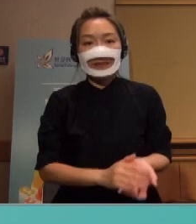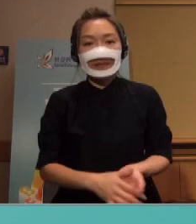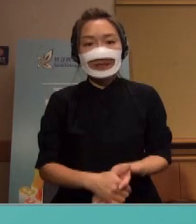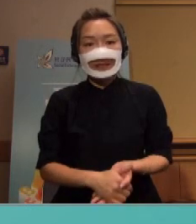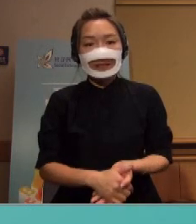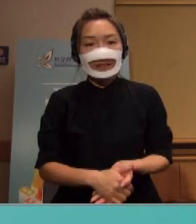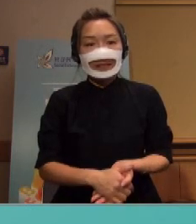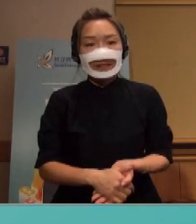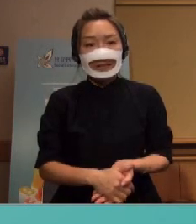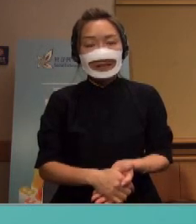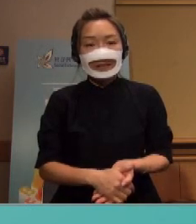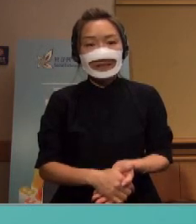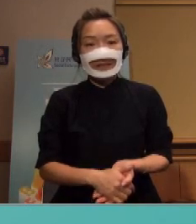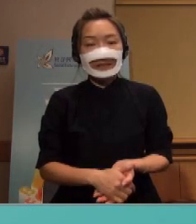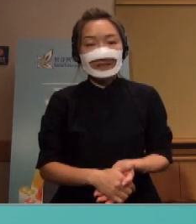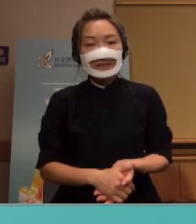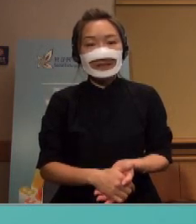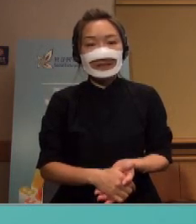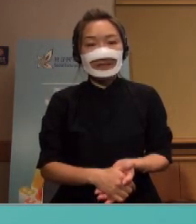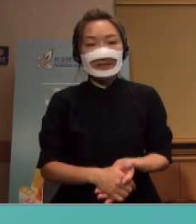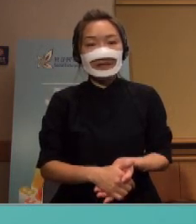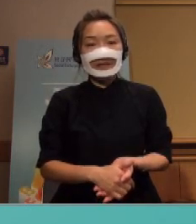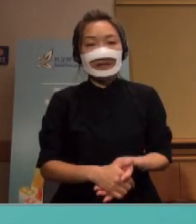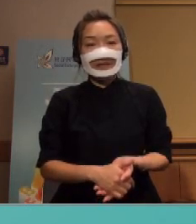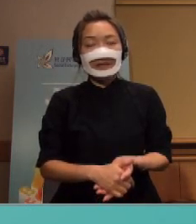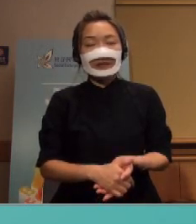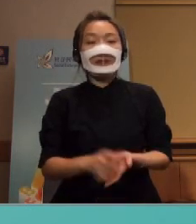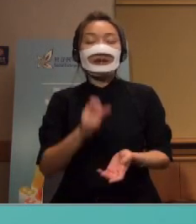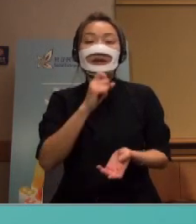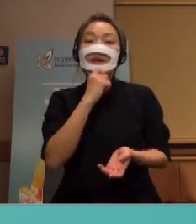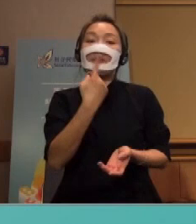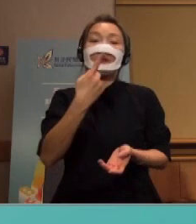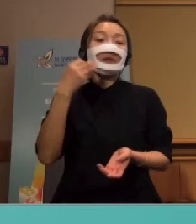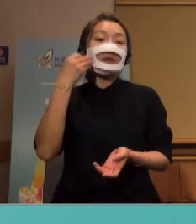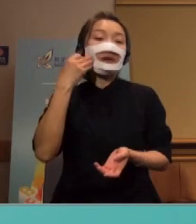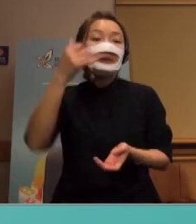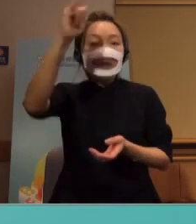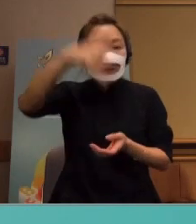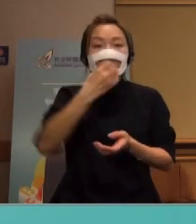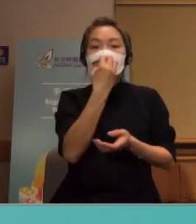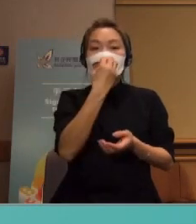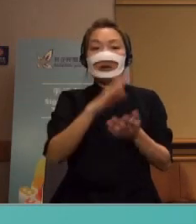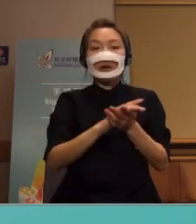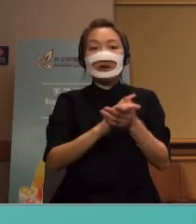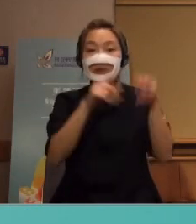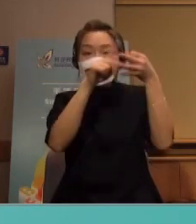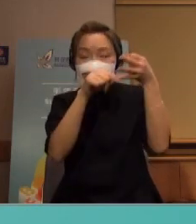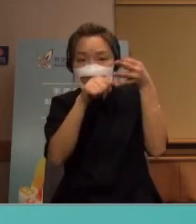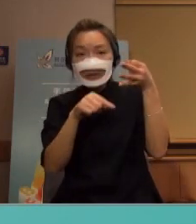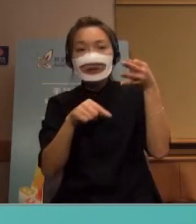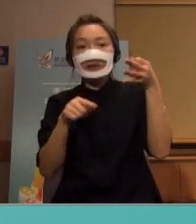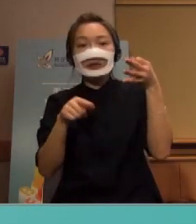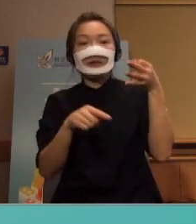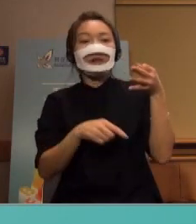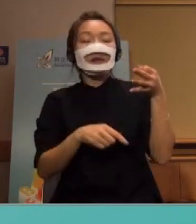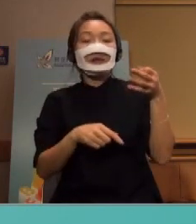guest visiting Hong Kong in December who is the Satoshi Nakamoto of central bank carbon credits. He's staying for about a week.